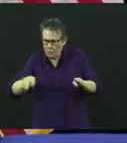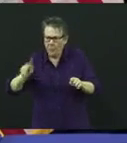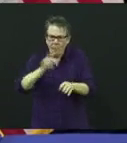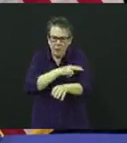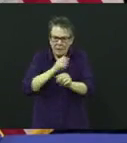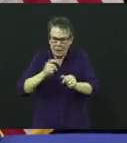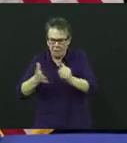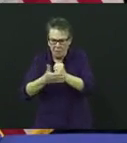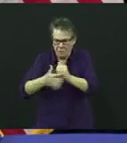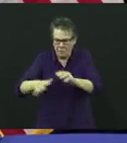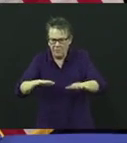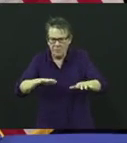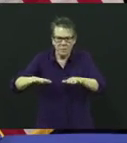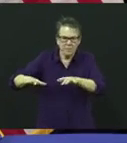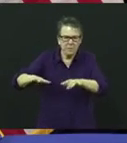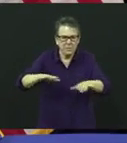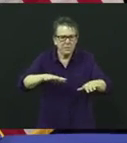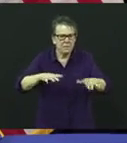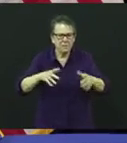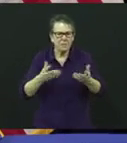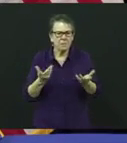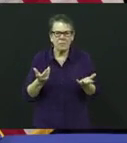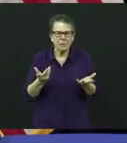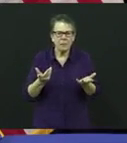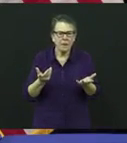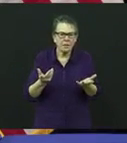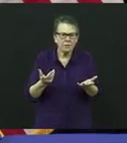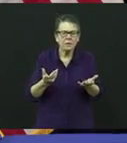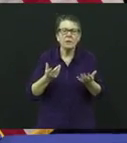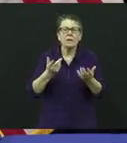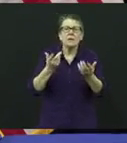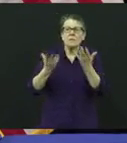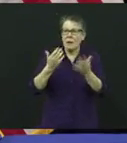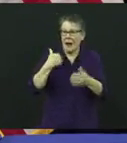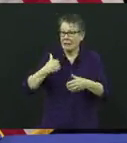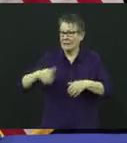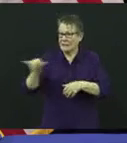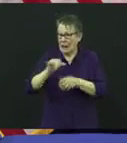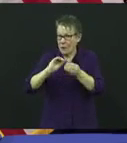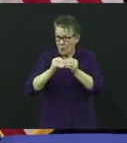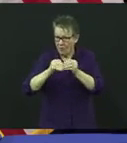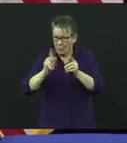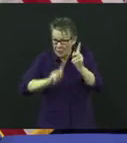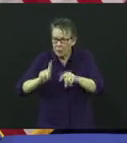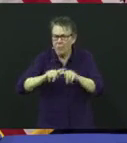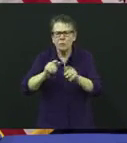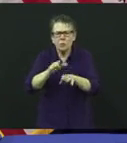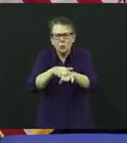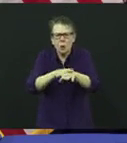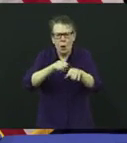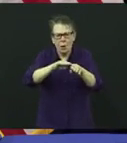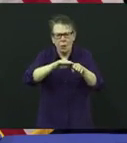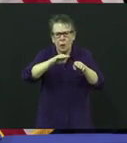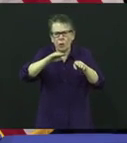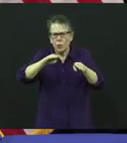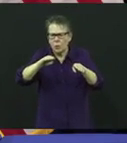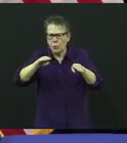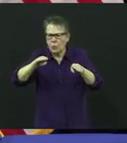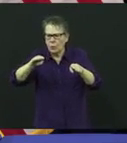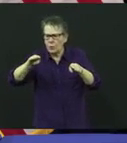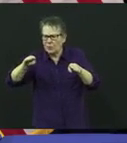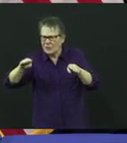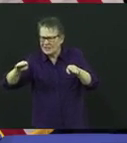stark choices, and we have clearly gone all in on choice number two. Choice number one is to let the virus run its course along that